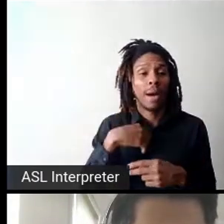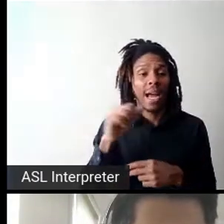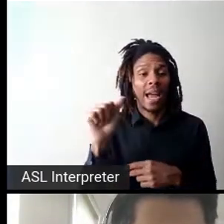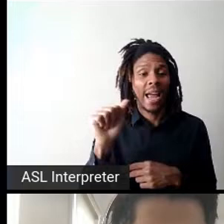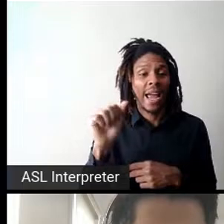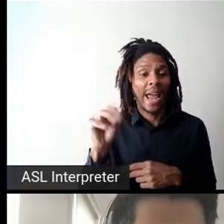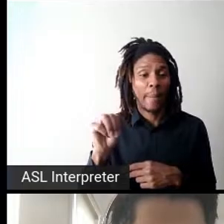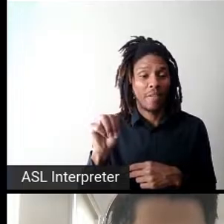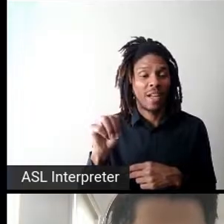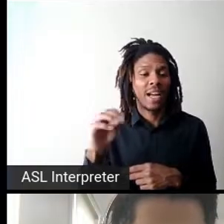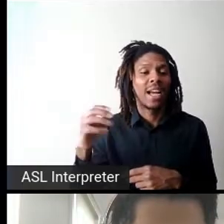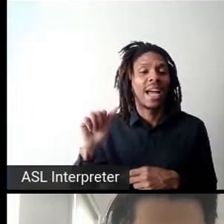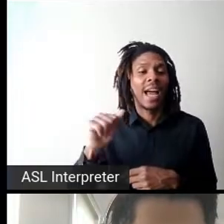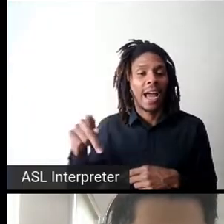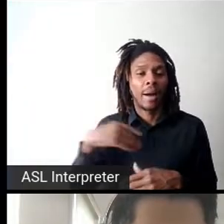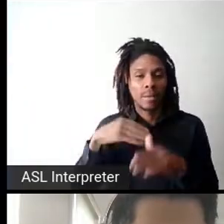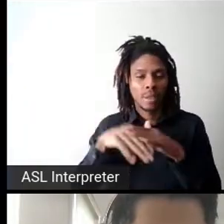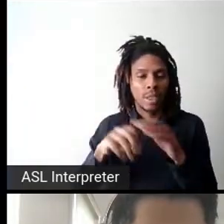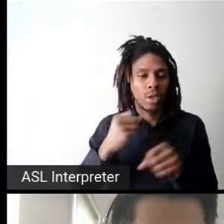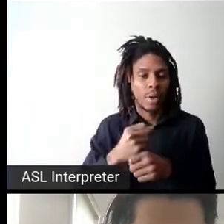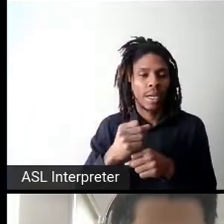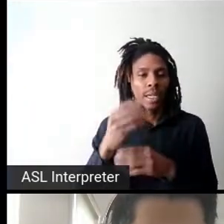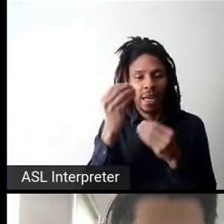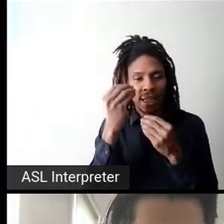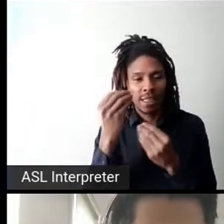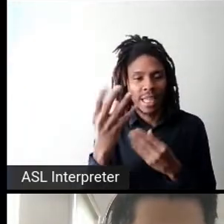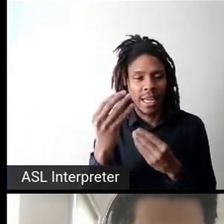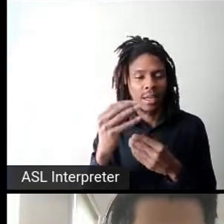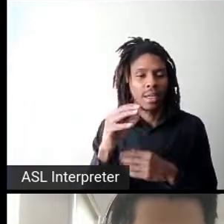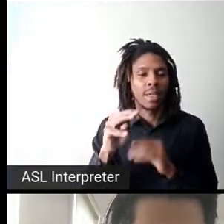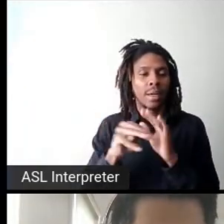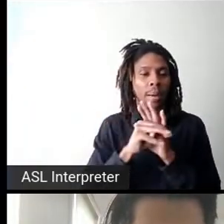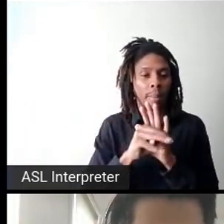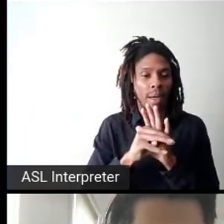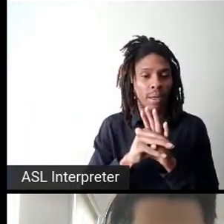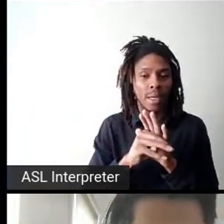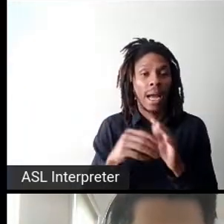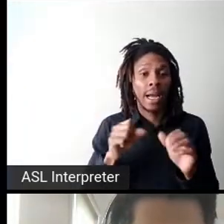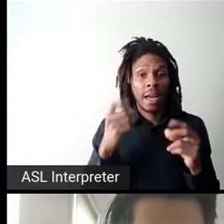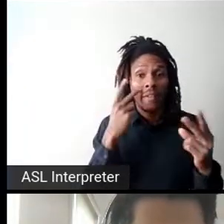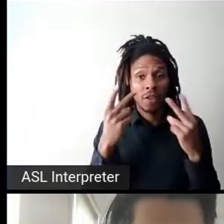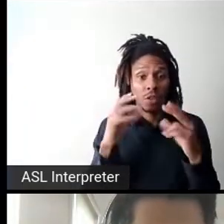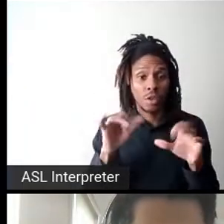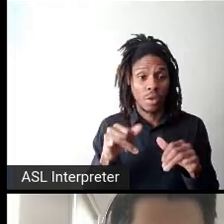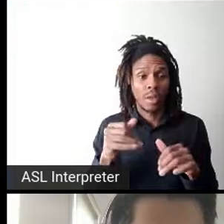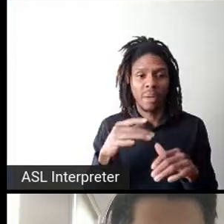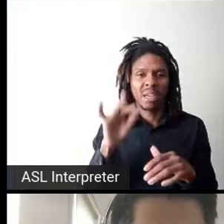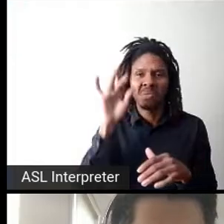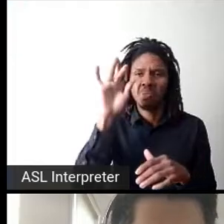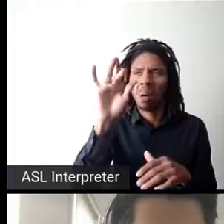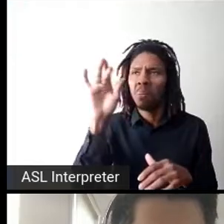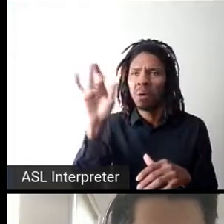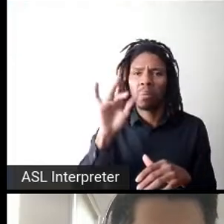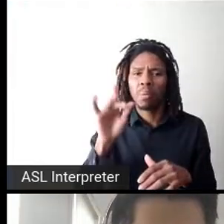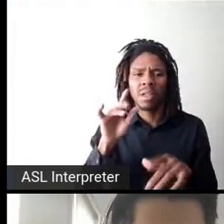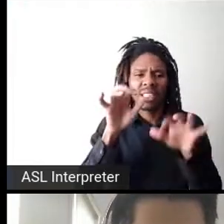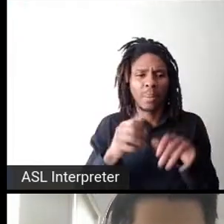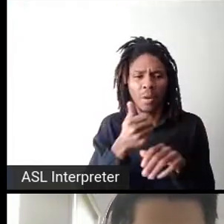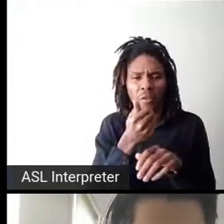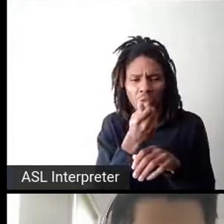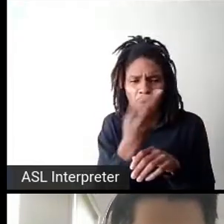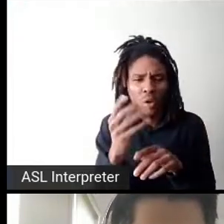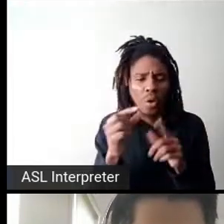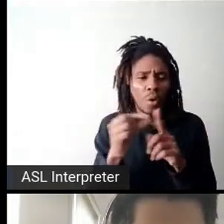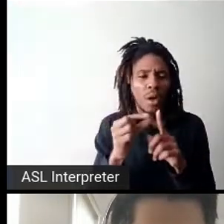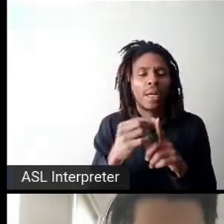create a data model. And in here, I can visually create my data model by just clicking a few buttons and typing a few words, really. So for instance,